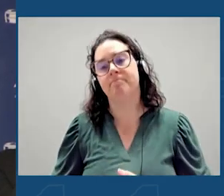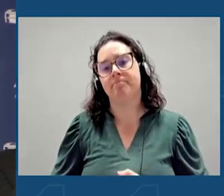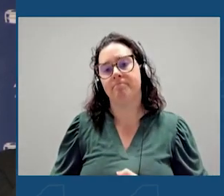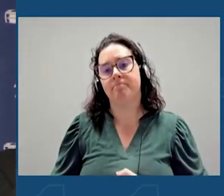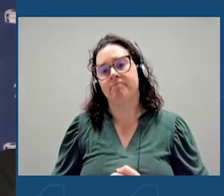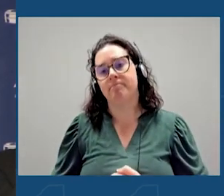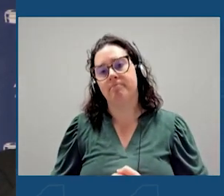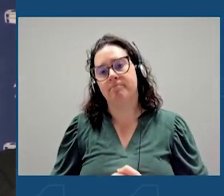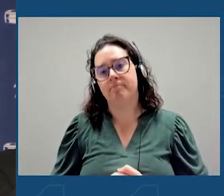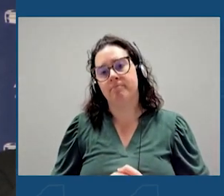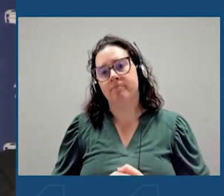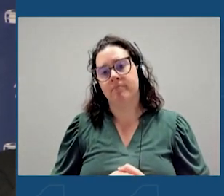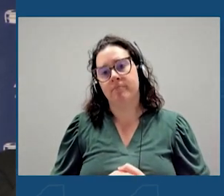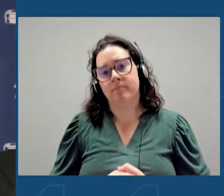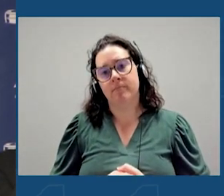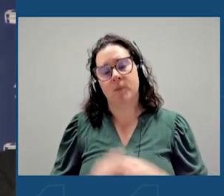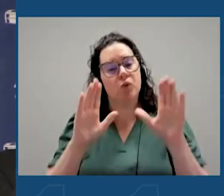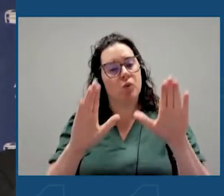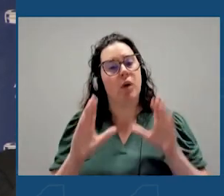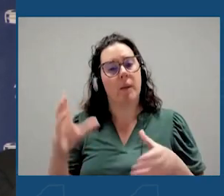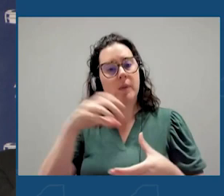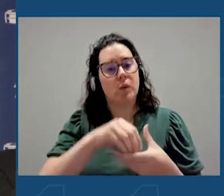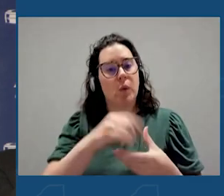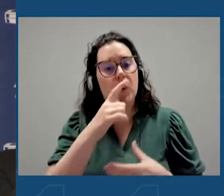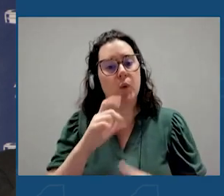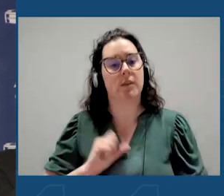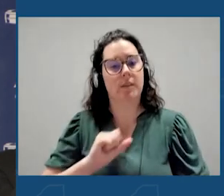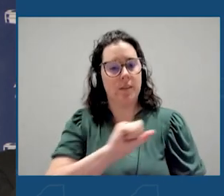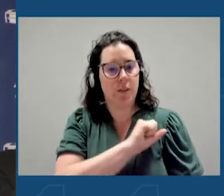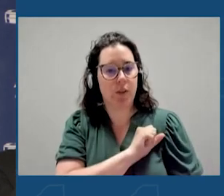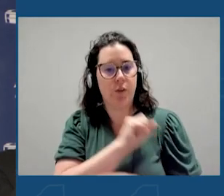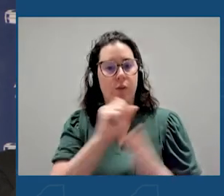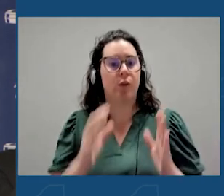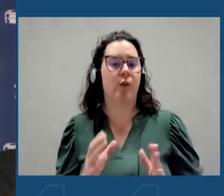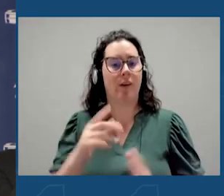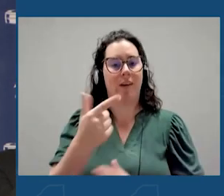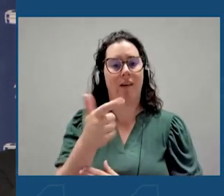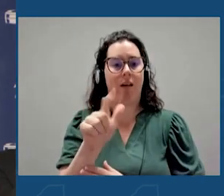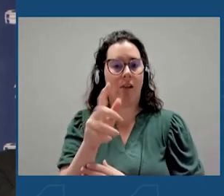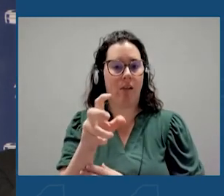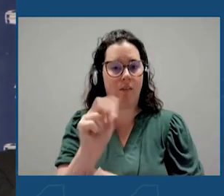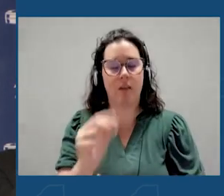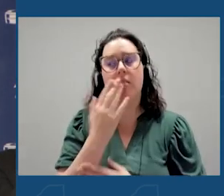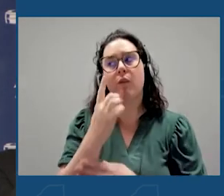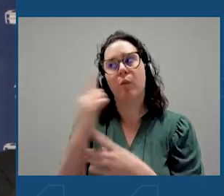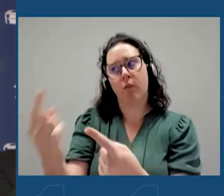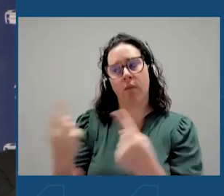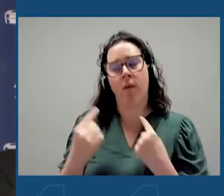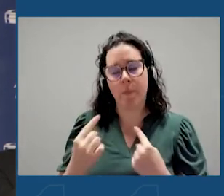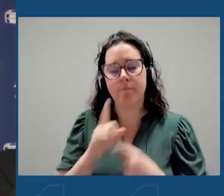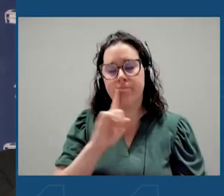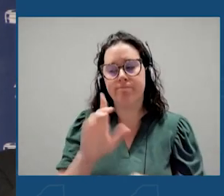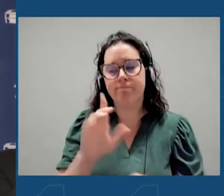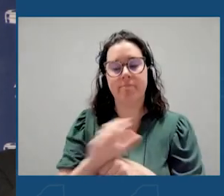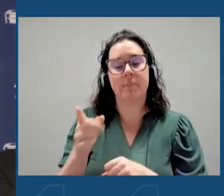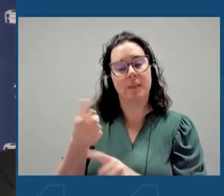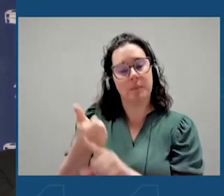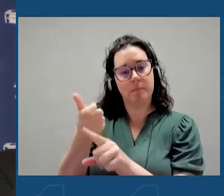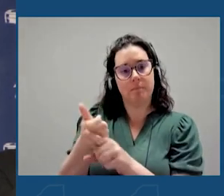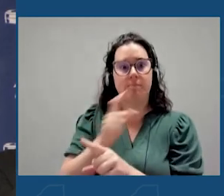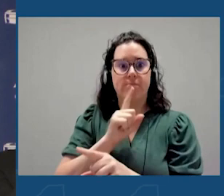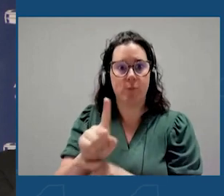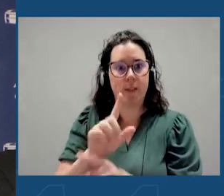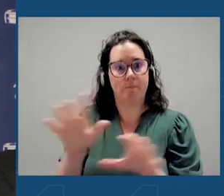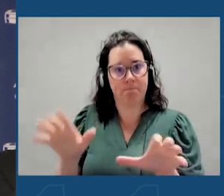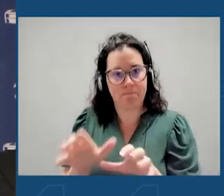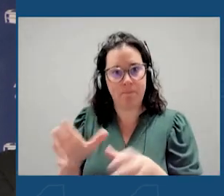It's also great to be joined here by Senator Pat Galvin, and we appreciate the senator being here. The senator has also been instrumental in behind the scenes.